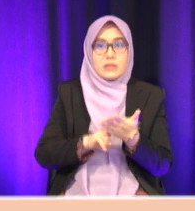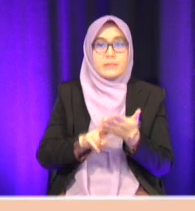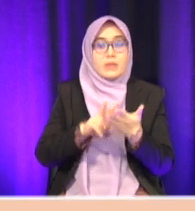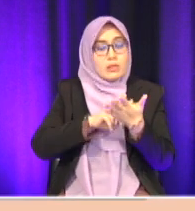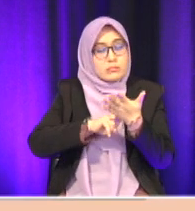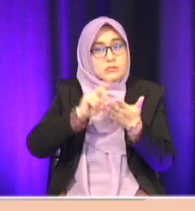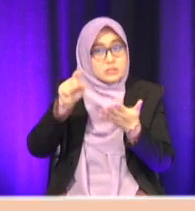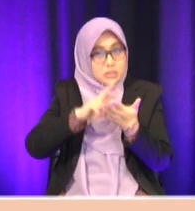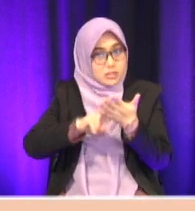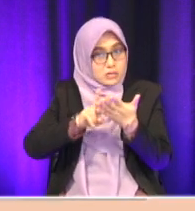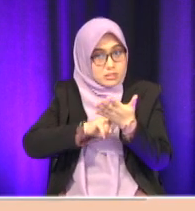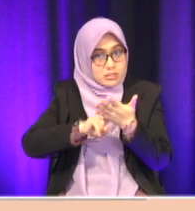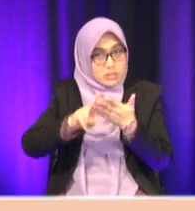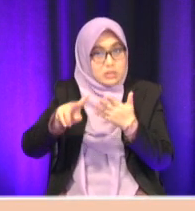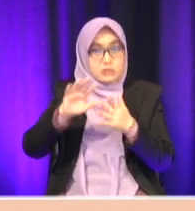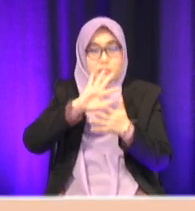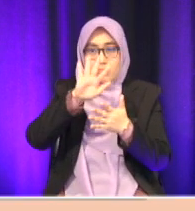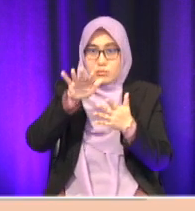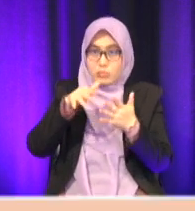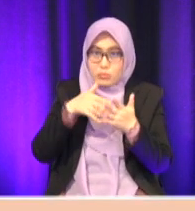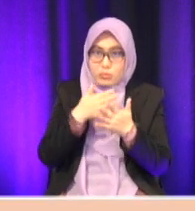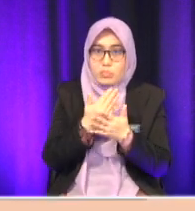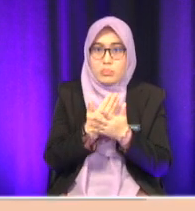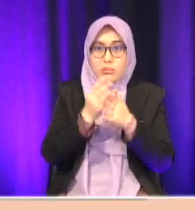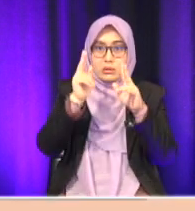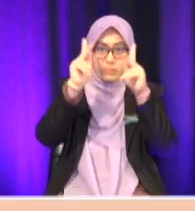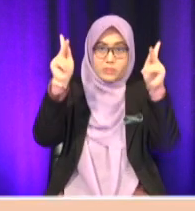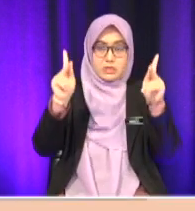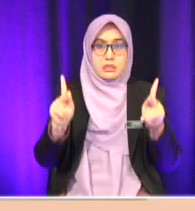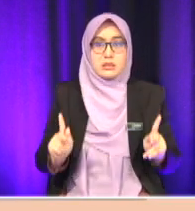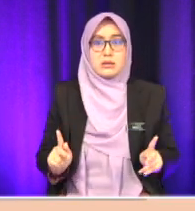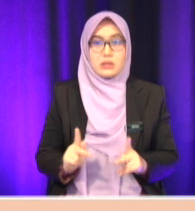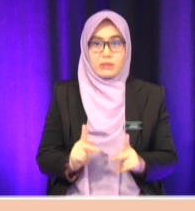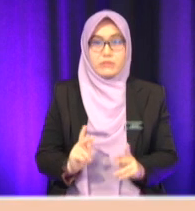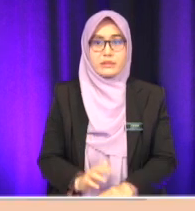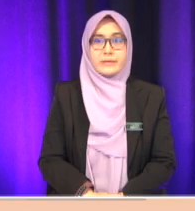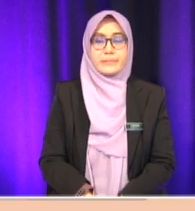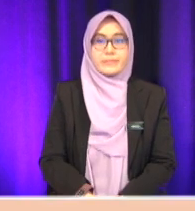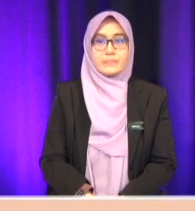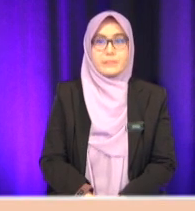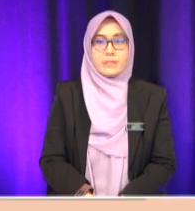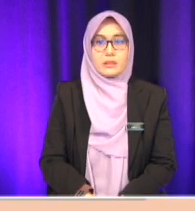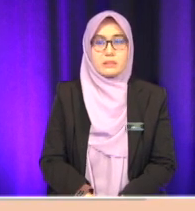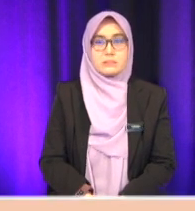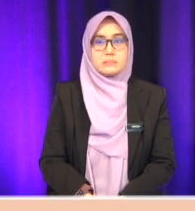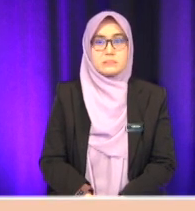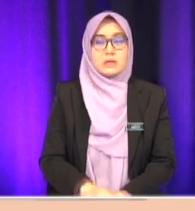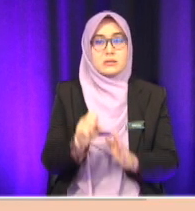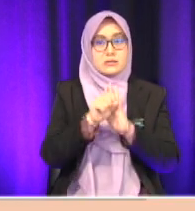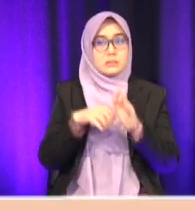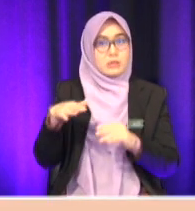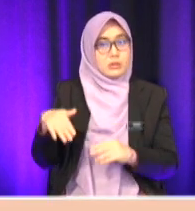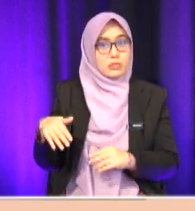the options. You have to read all, yeah? Reminder. Read all the options before you decide on